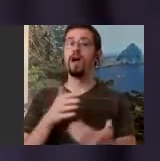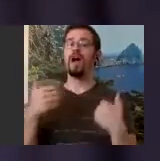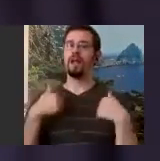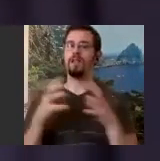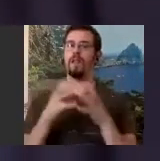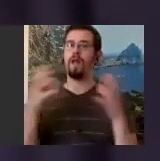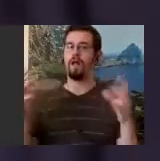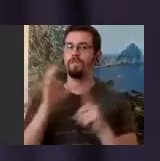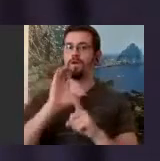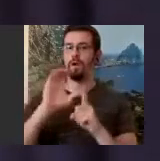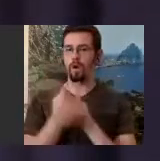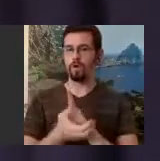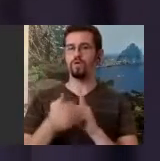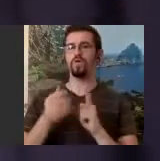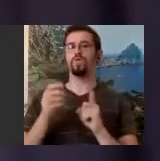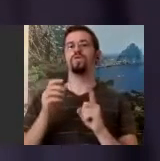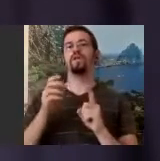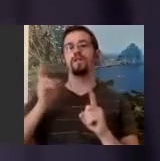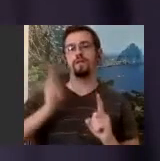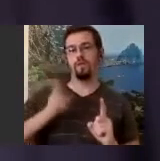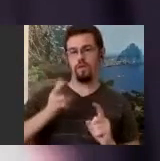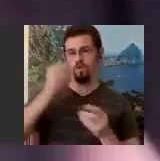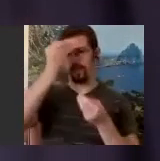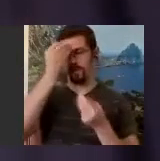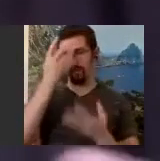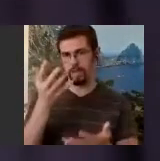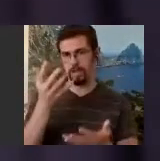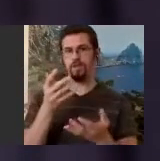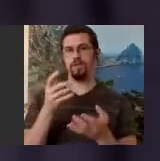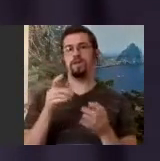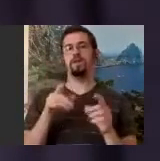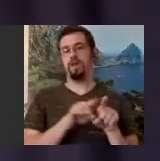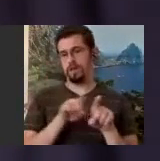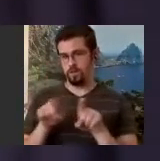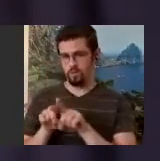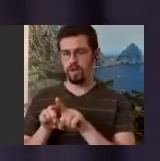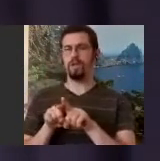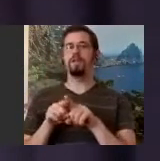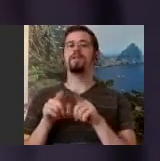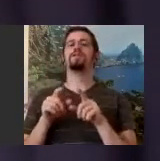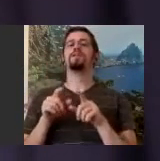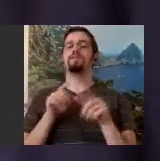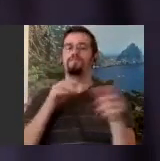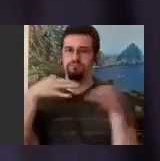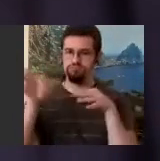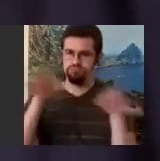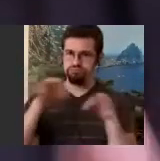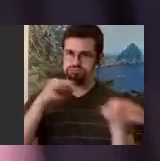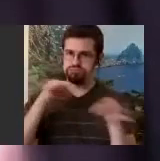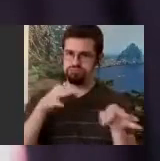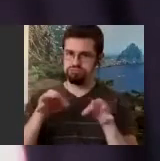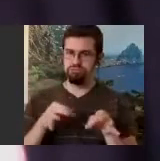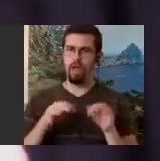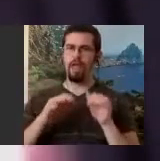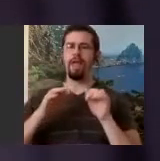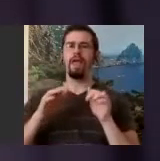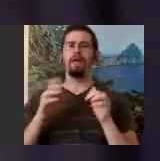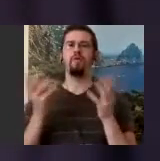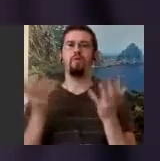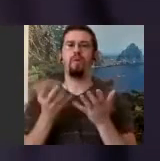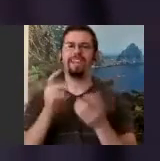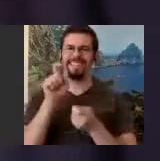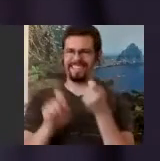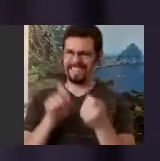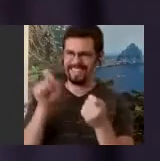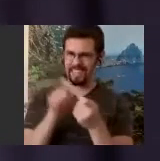and historical information, along with simply giving instructions as to what pitches are to